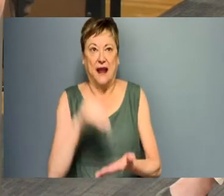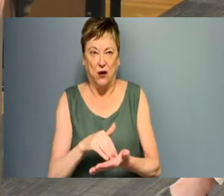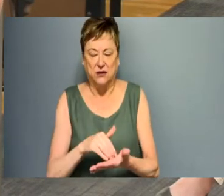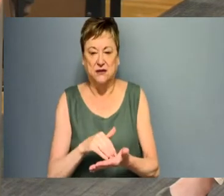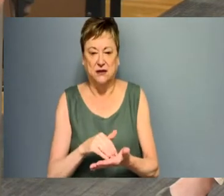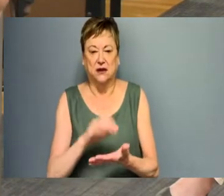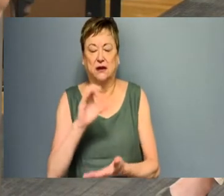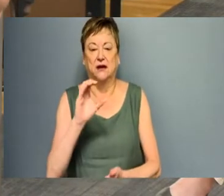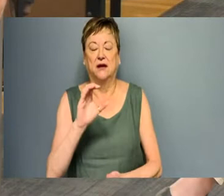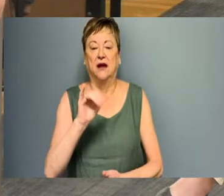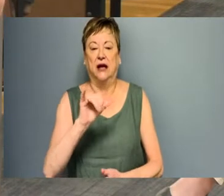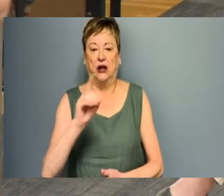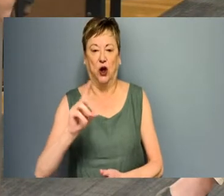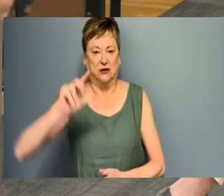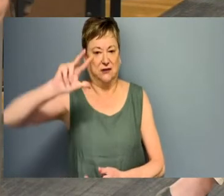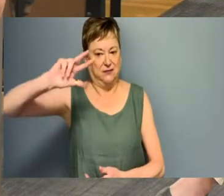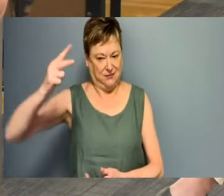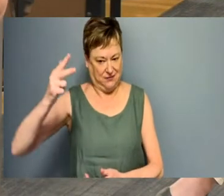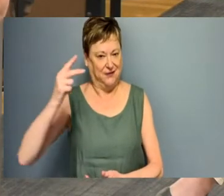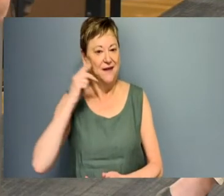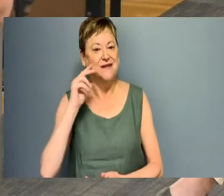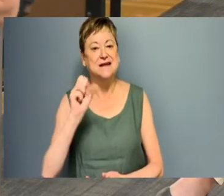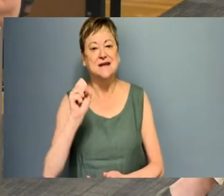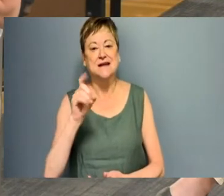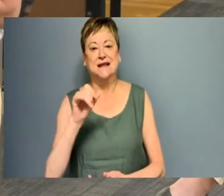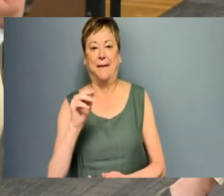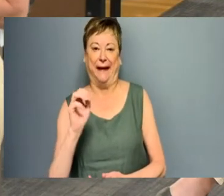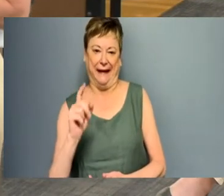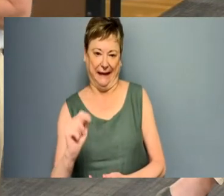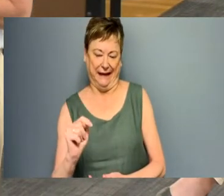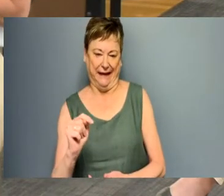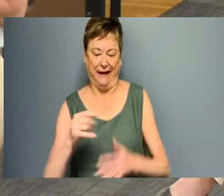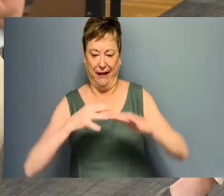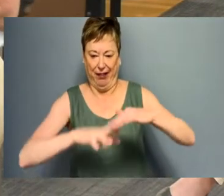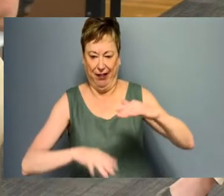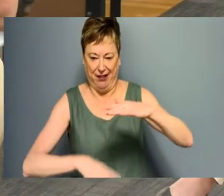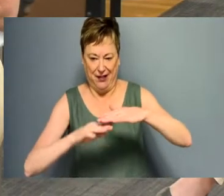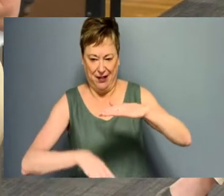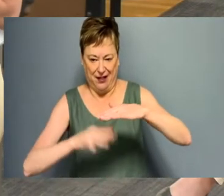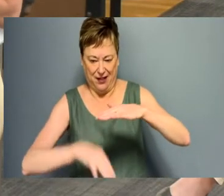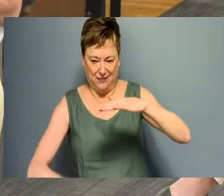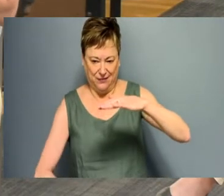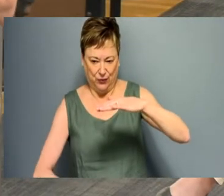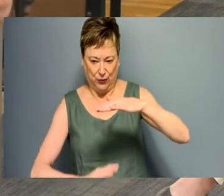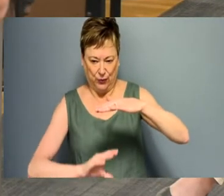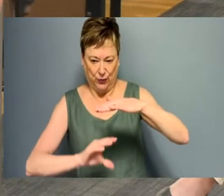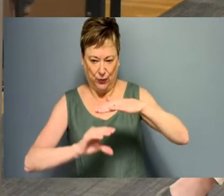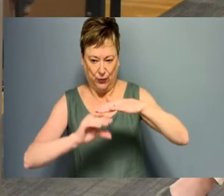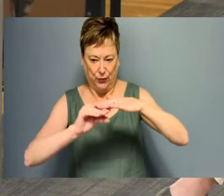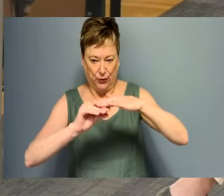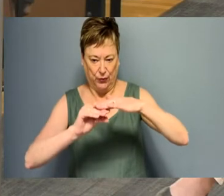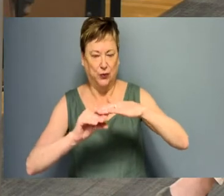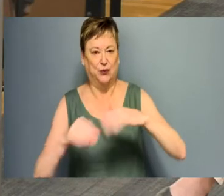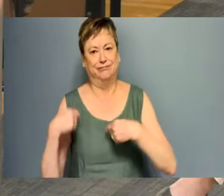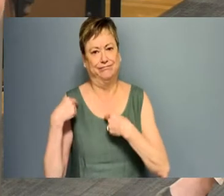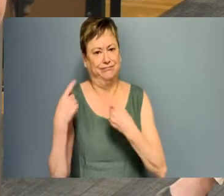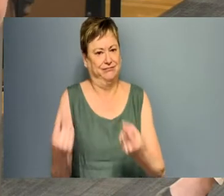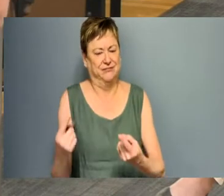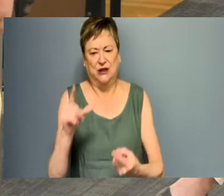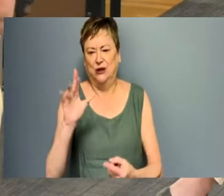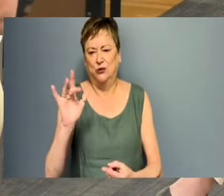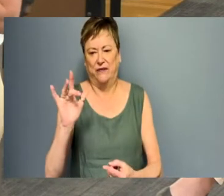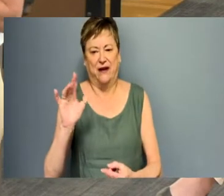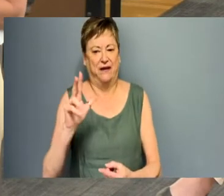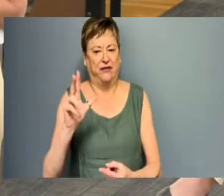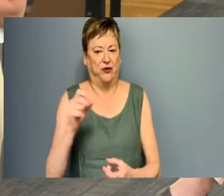sediment that have been legacy deposited in that waterway and sitting within the waterway for the past 25,